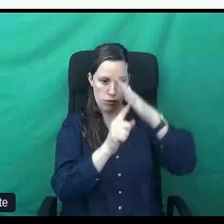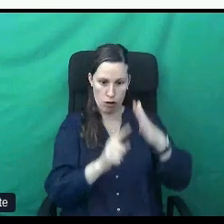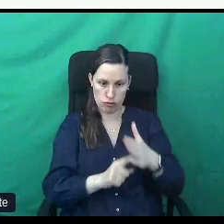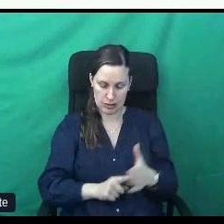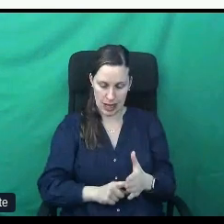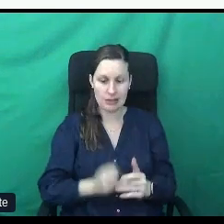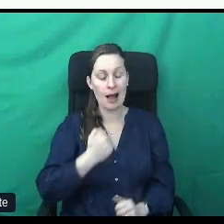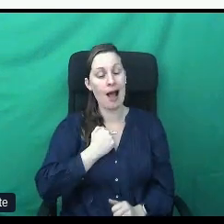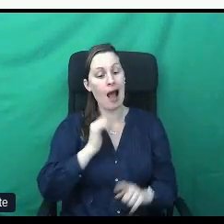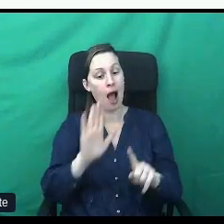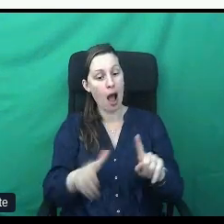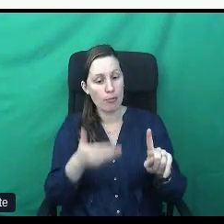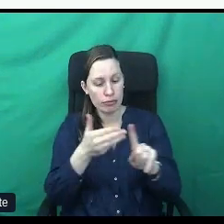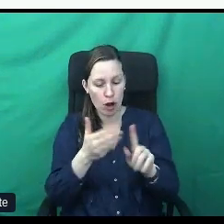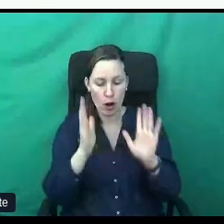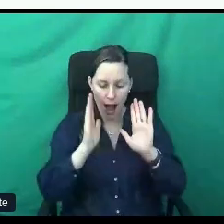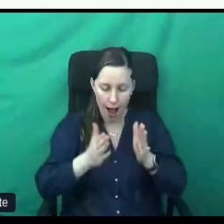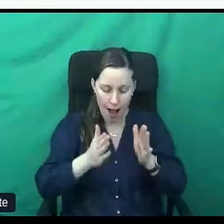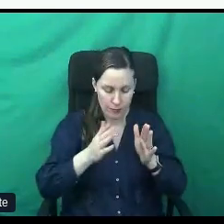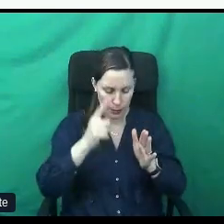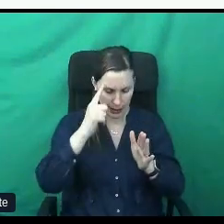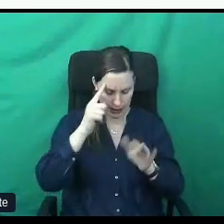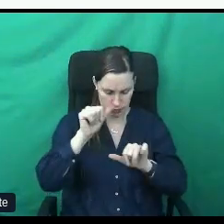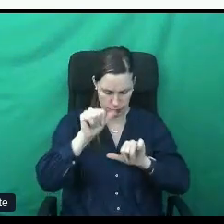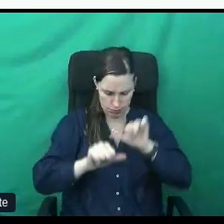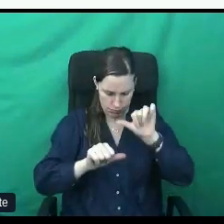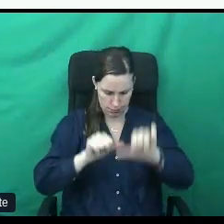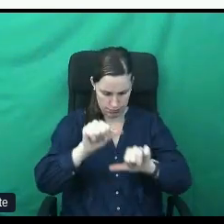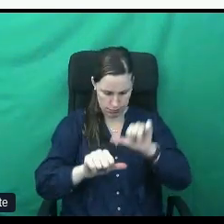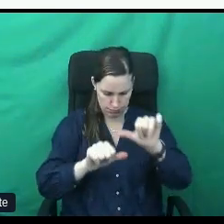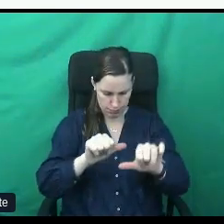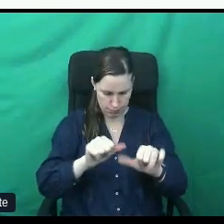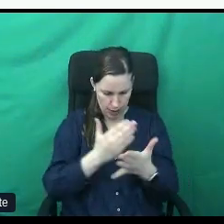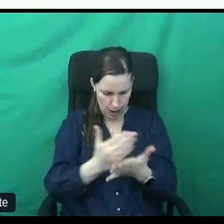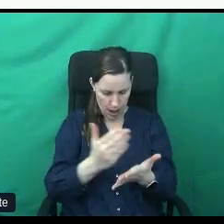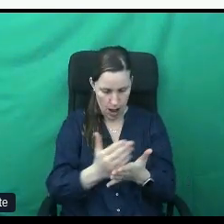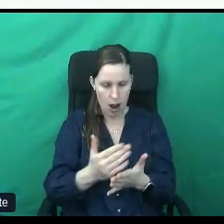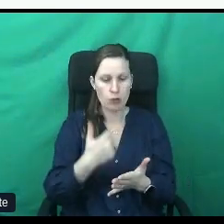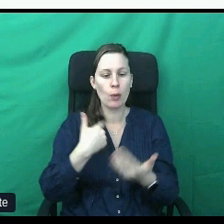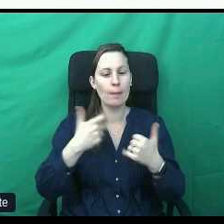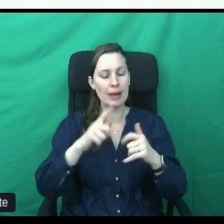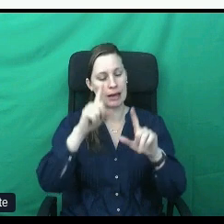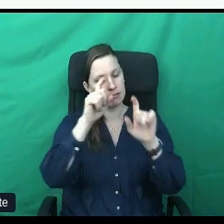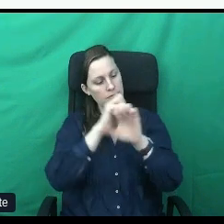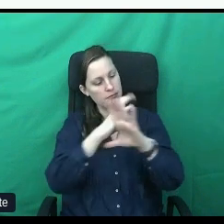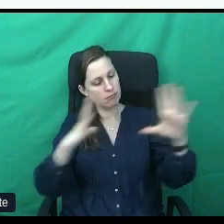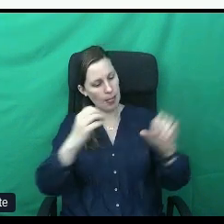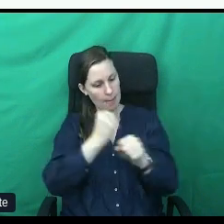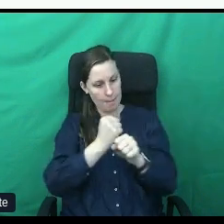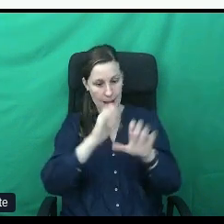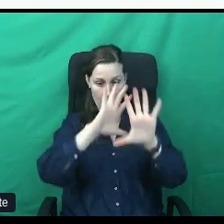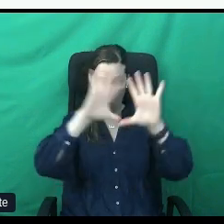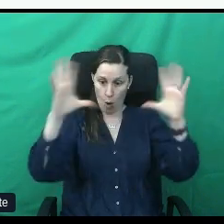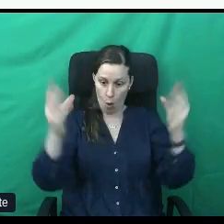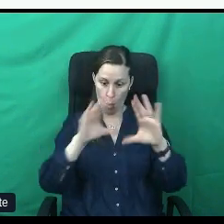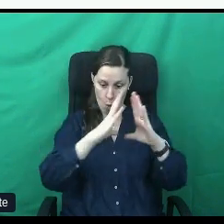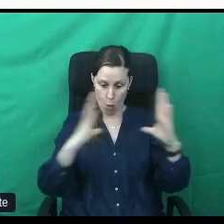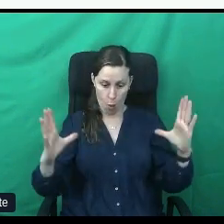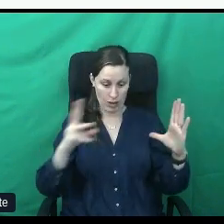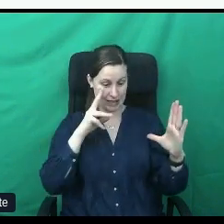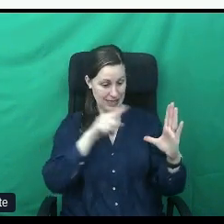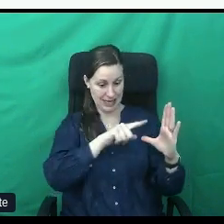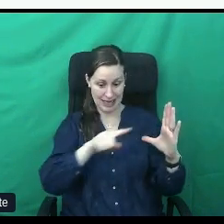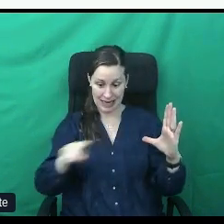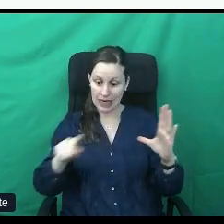we took had to be very measured and pragmatic. We began looking at the bank as a whole to see if there were any digital systems that touched